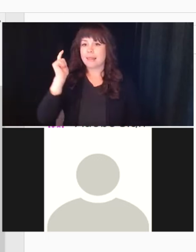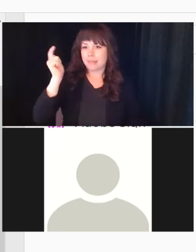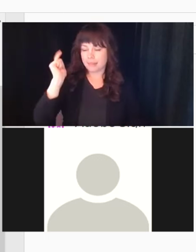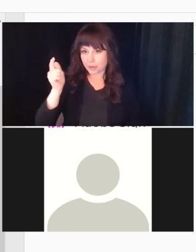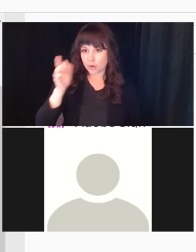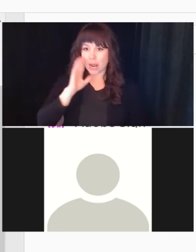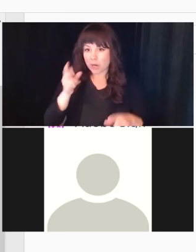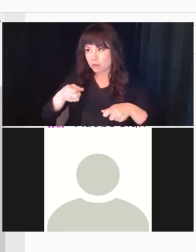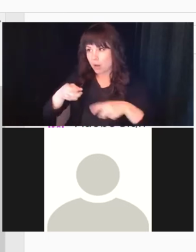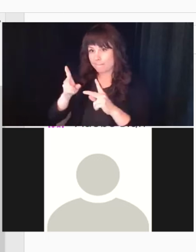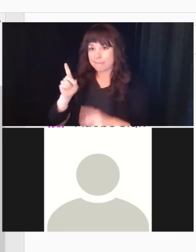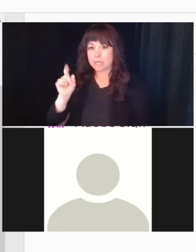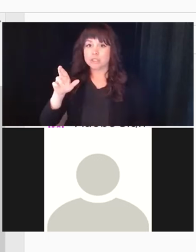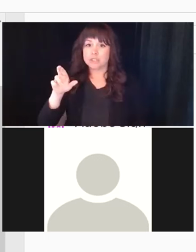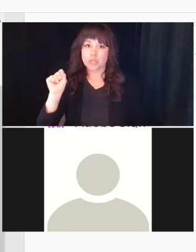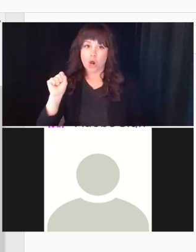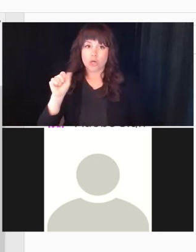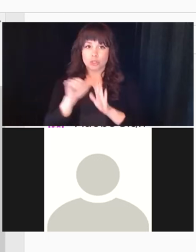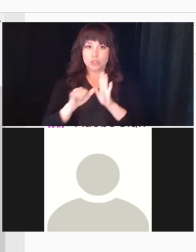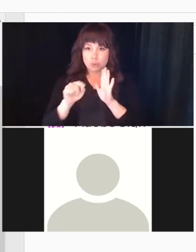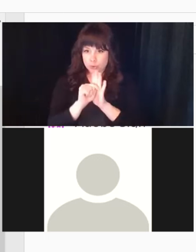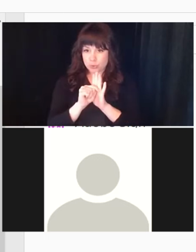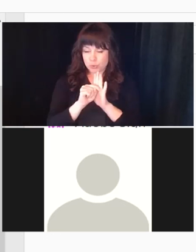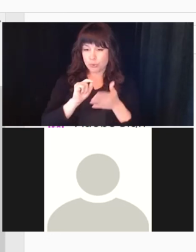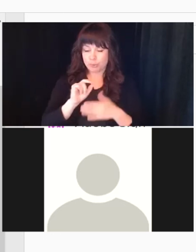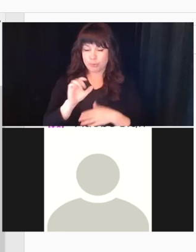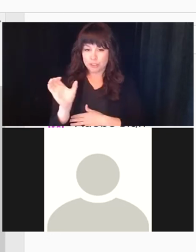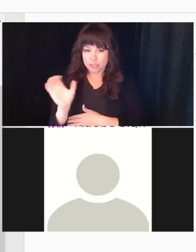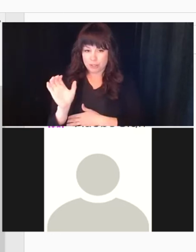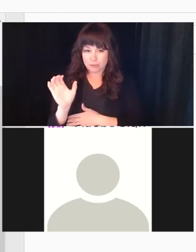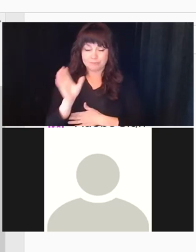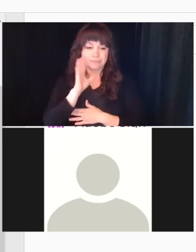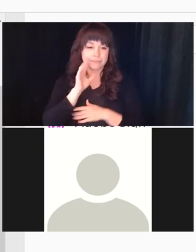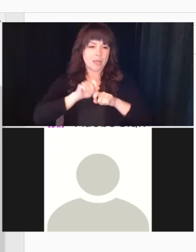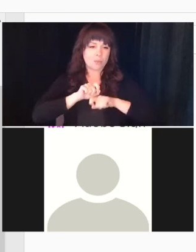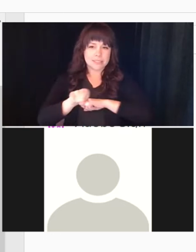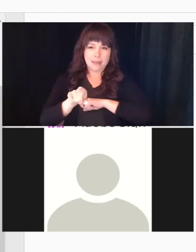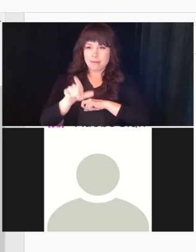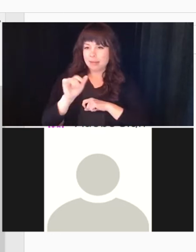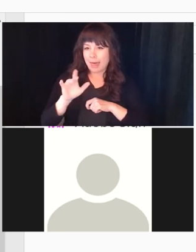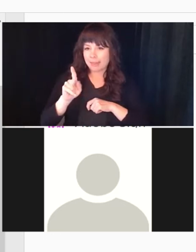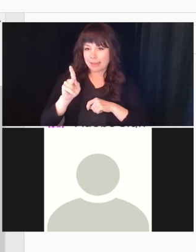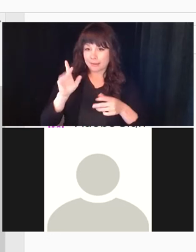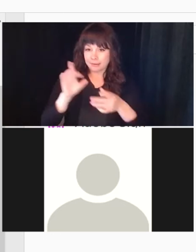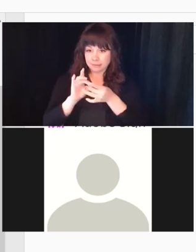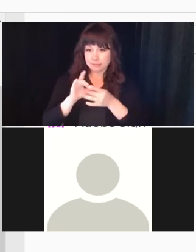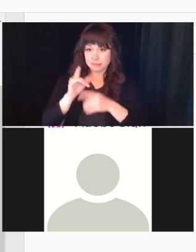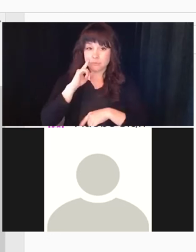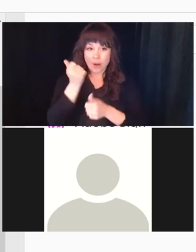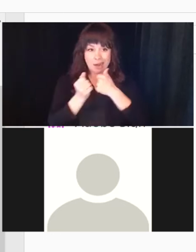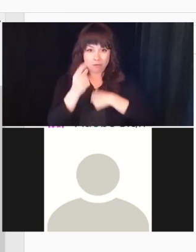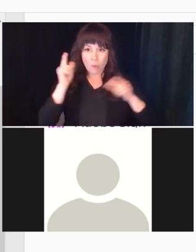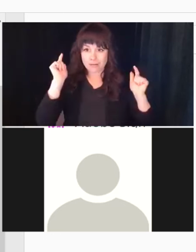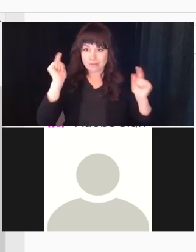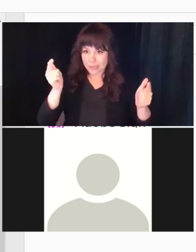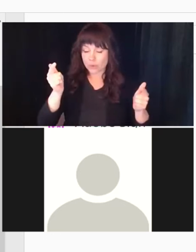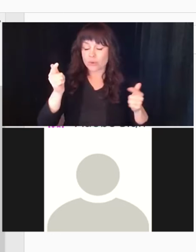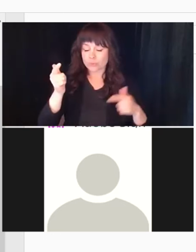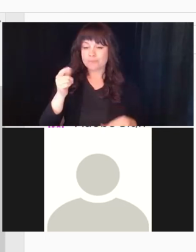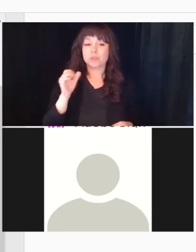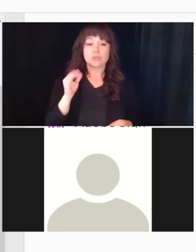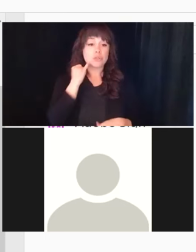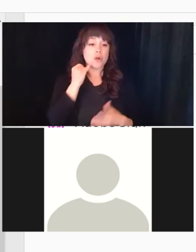YouTube channel and I will send the link out to everyone when I have that up. Just if you want to share it with your colleagues